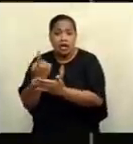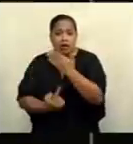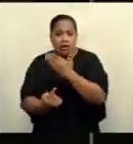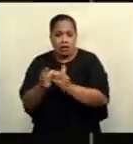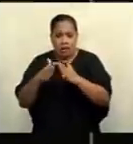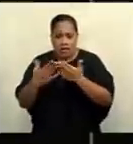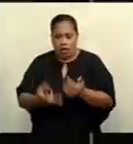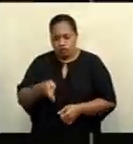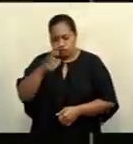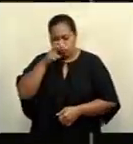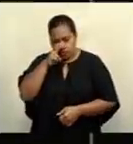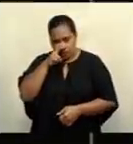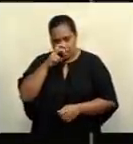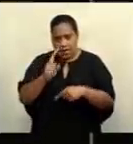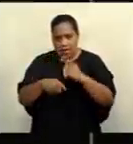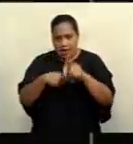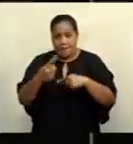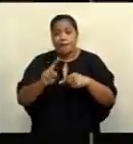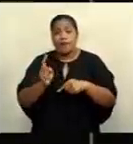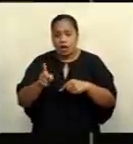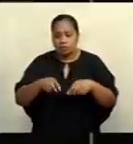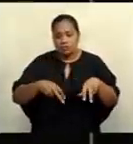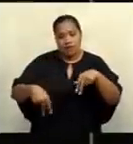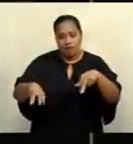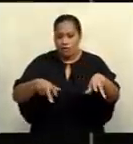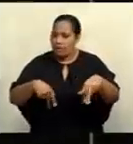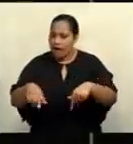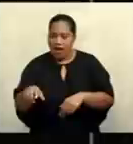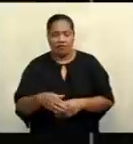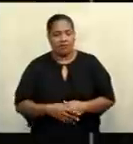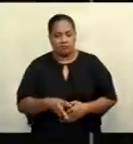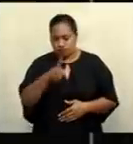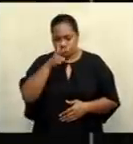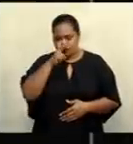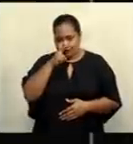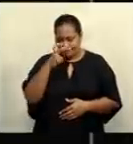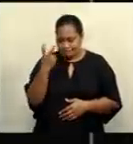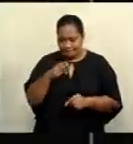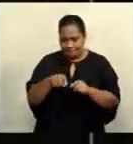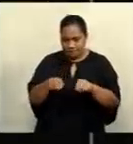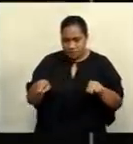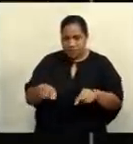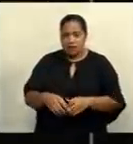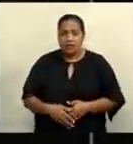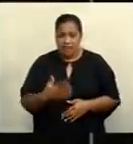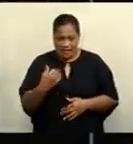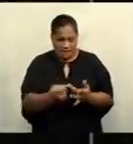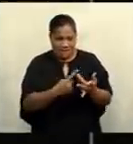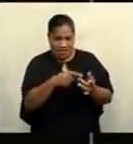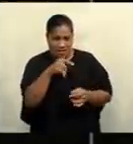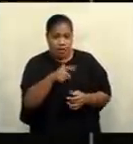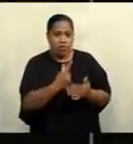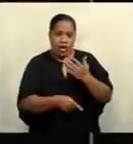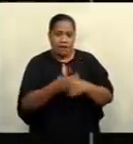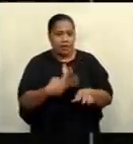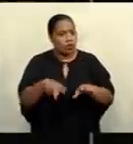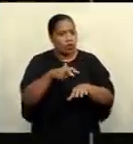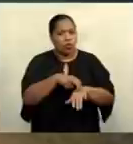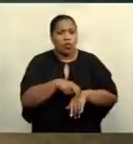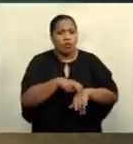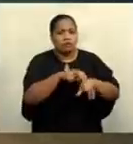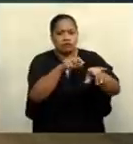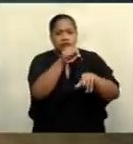restrictions. Apinisa Wangarandova reports another villager has also been airlifted to the Lotoka Hospital for severe